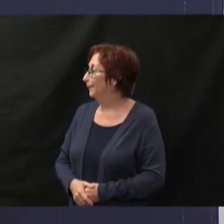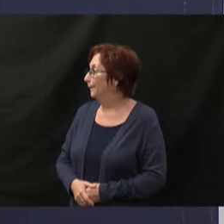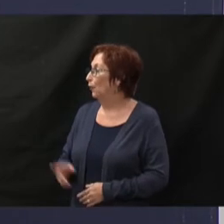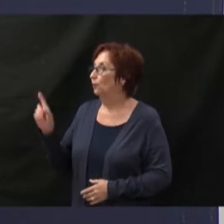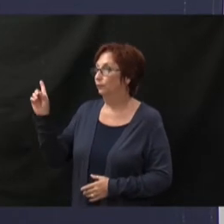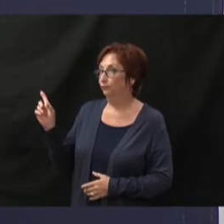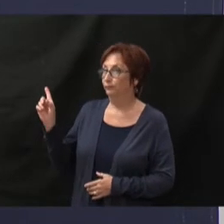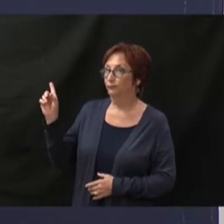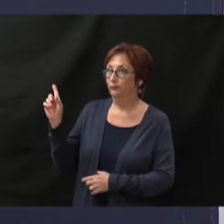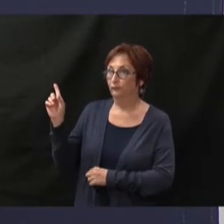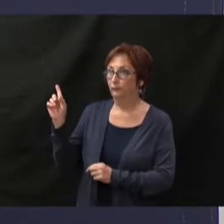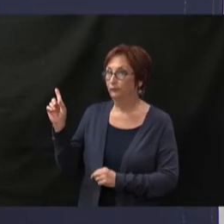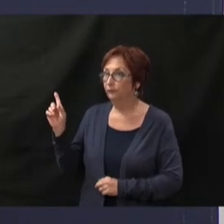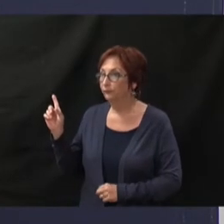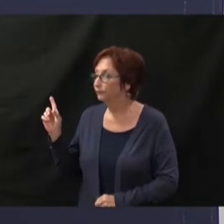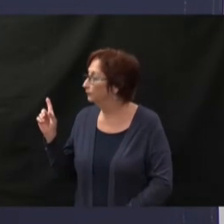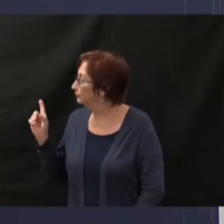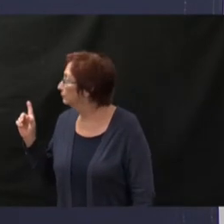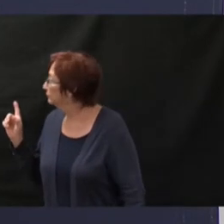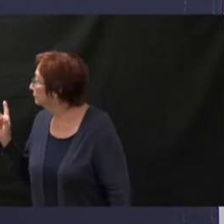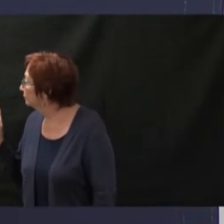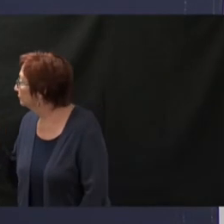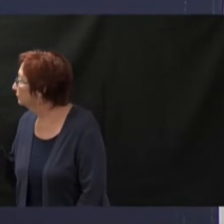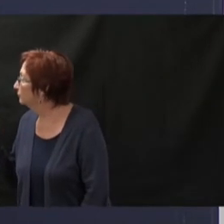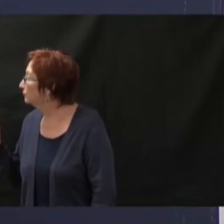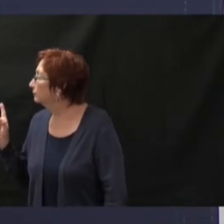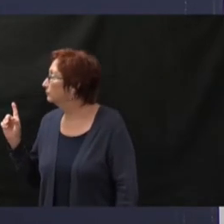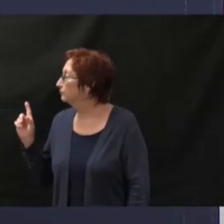Otherwise, you get other stuff.